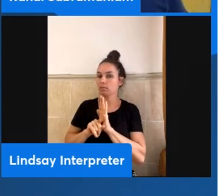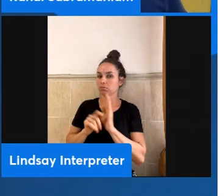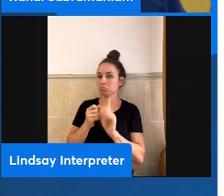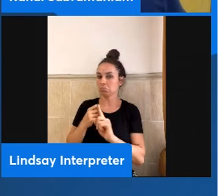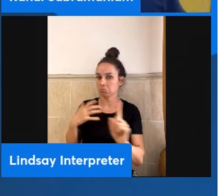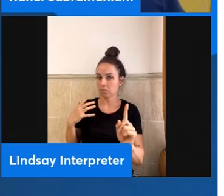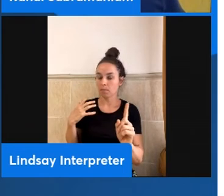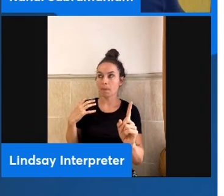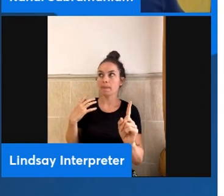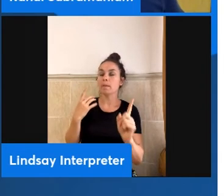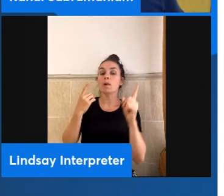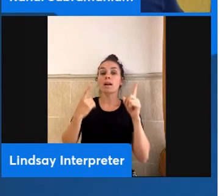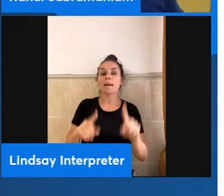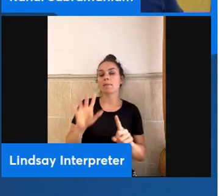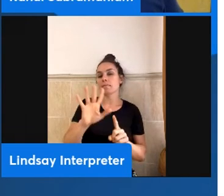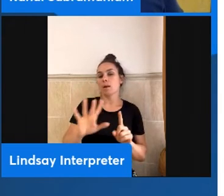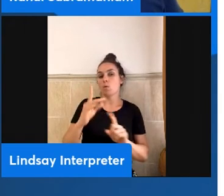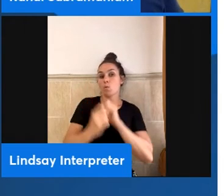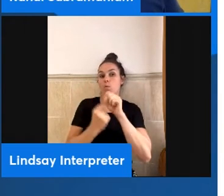ago, AWS